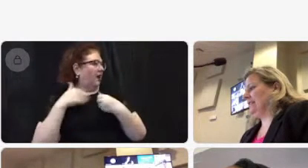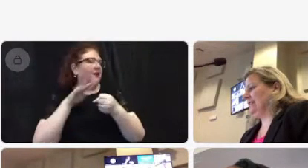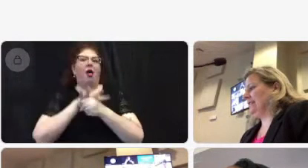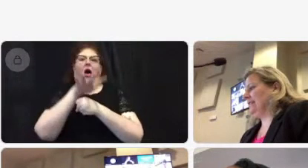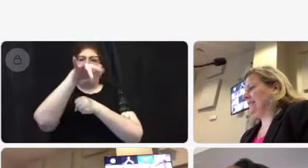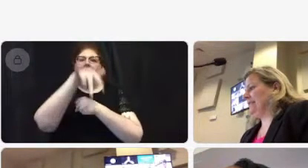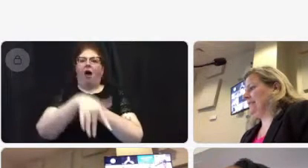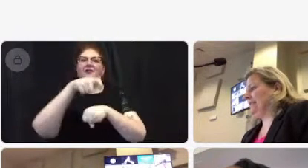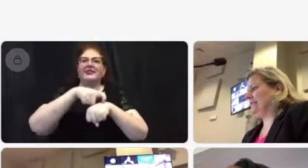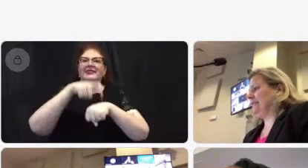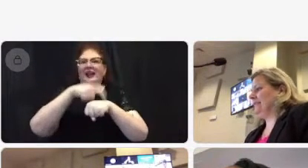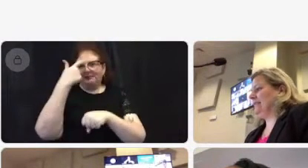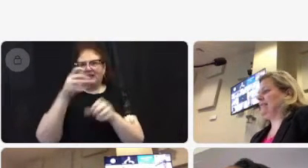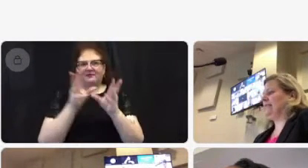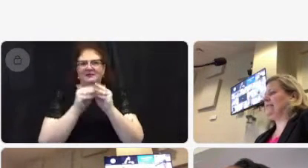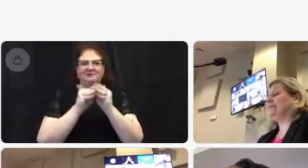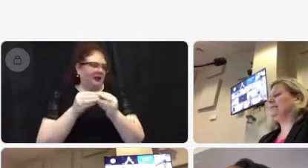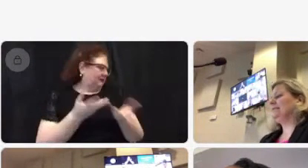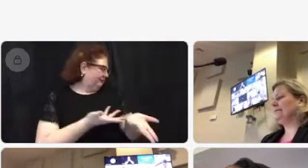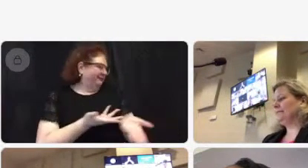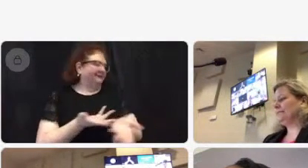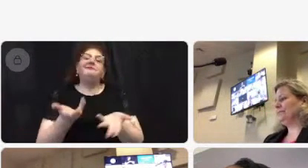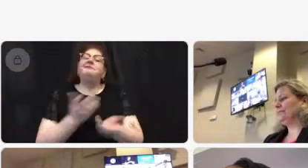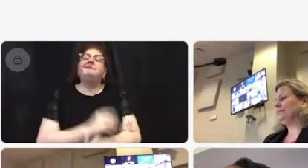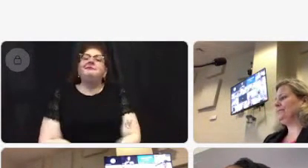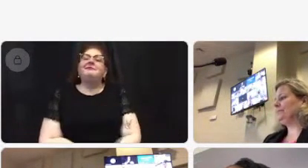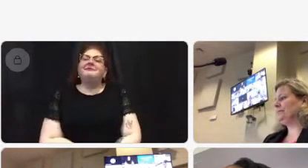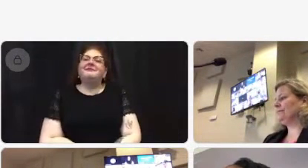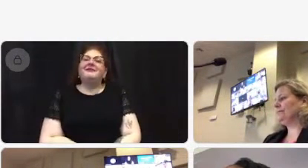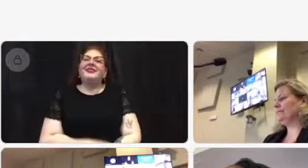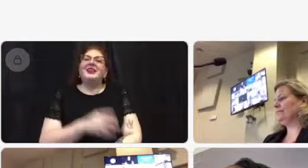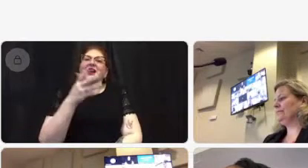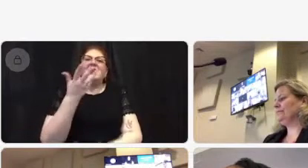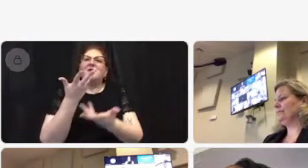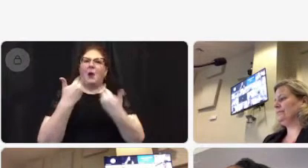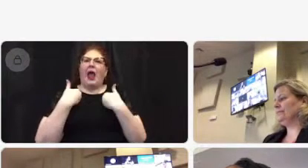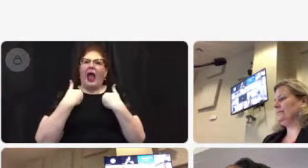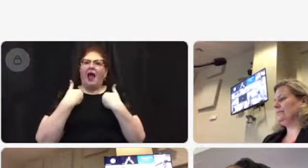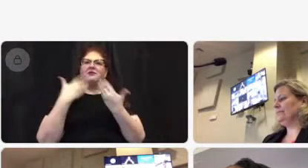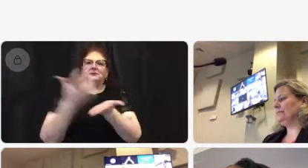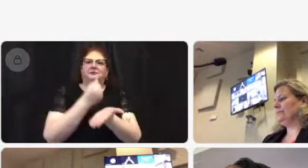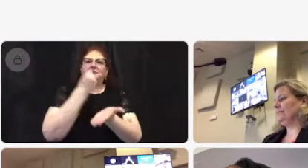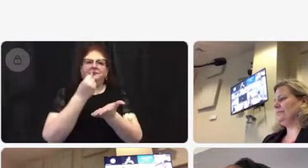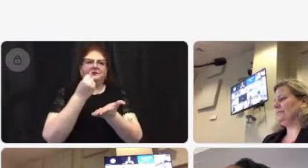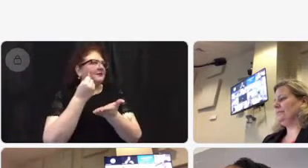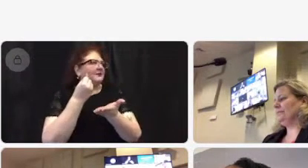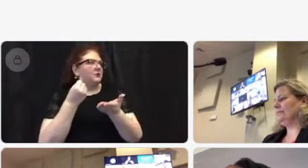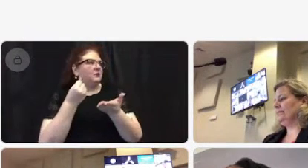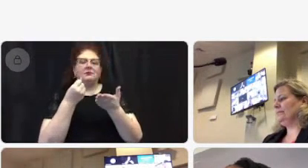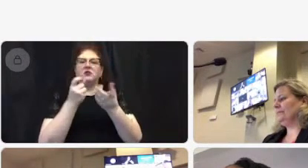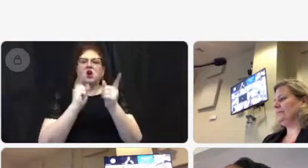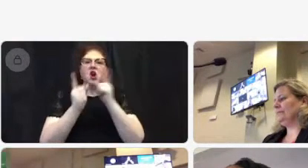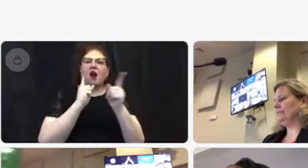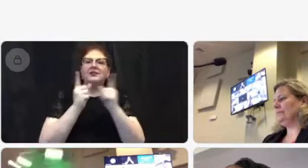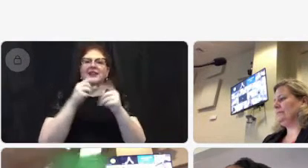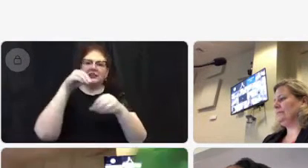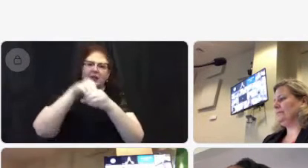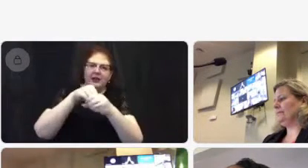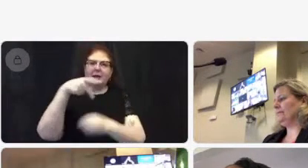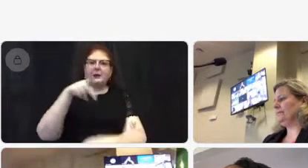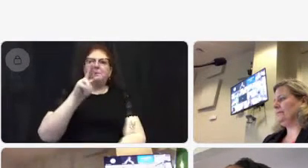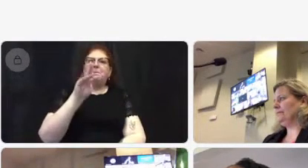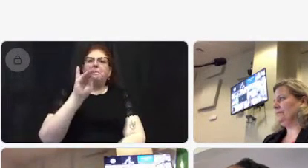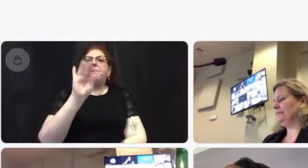since the meeting's just about over. I just want to have some free conversation while we're here in public. Keeps from 10 different,